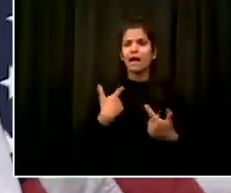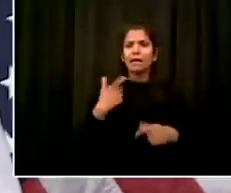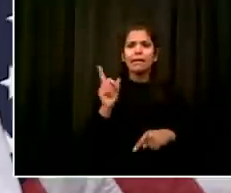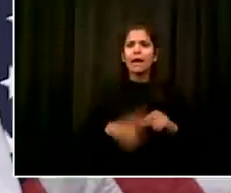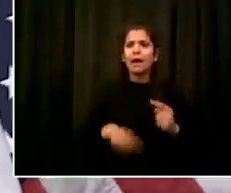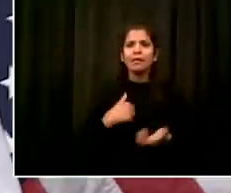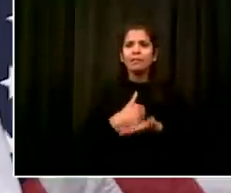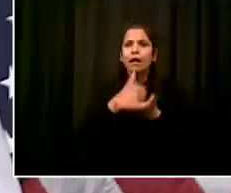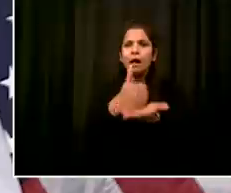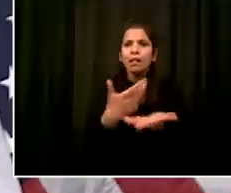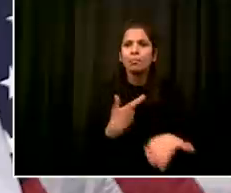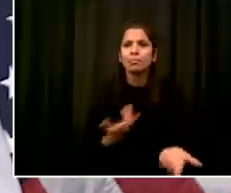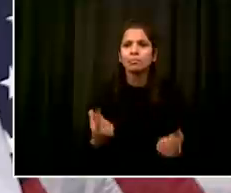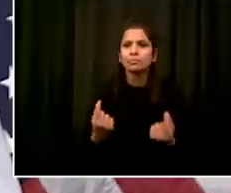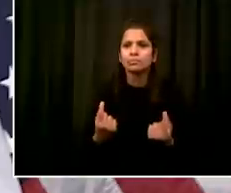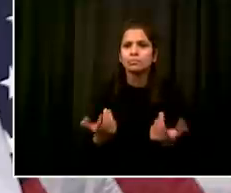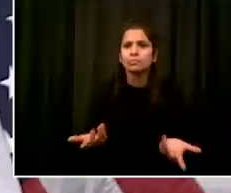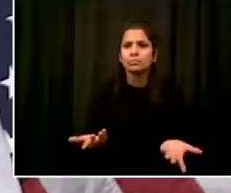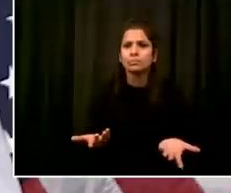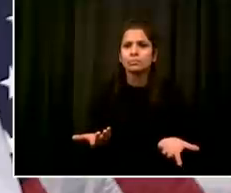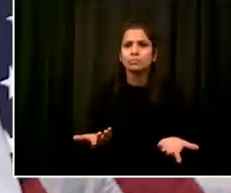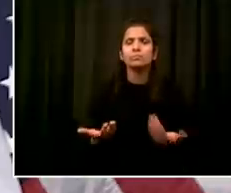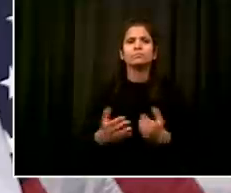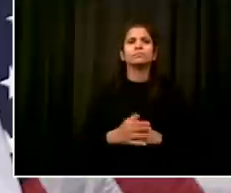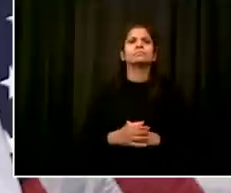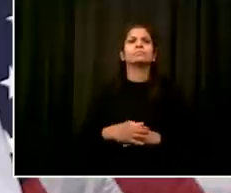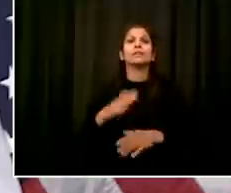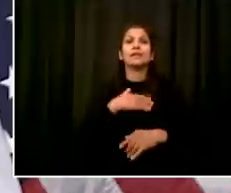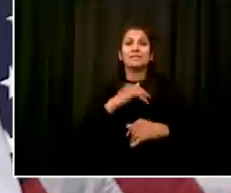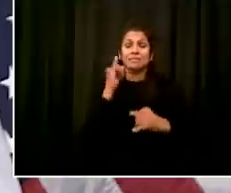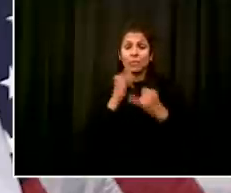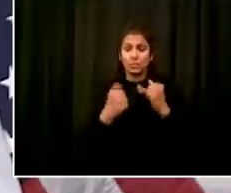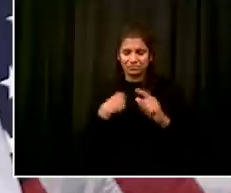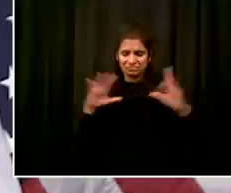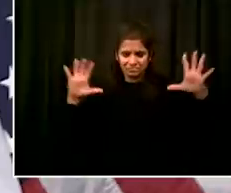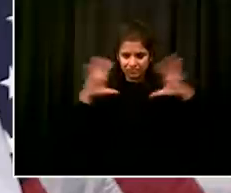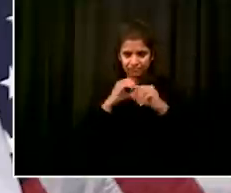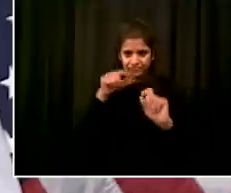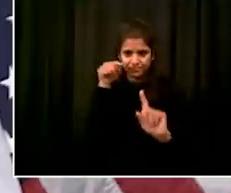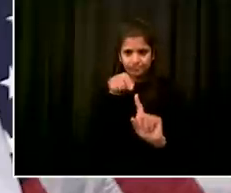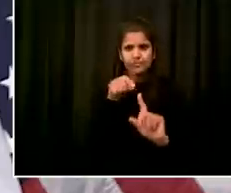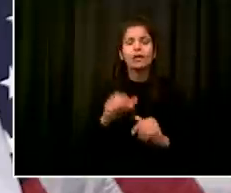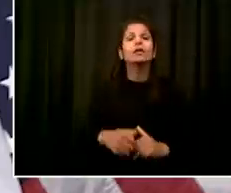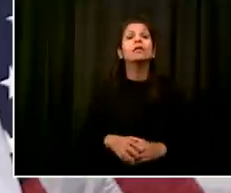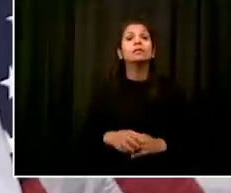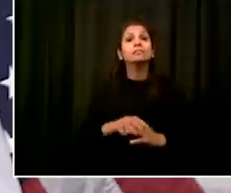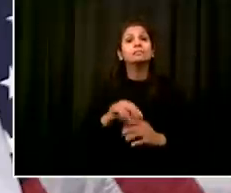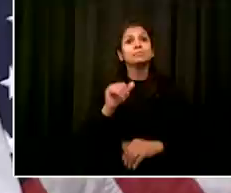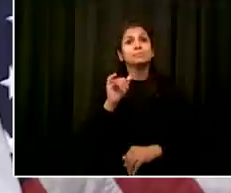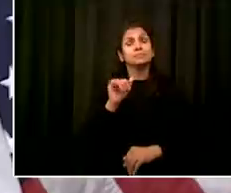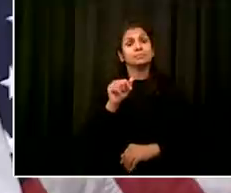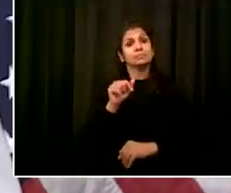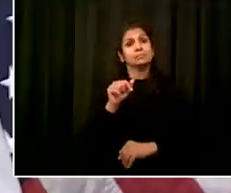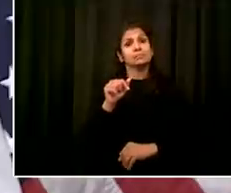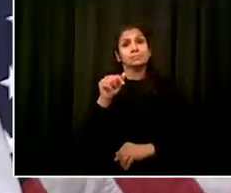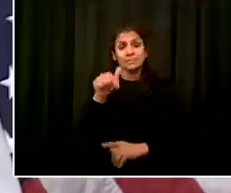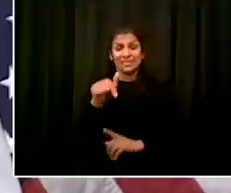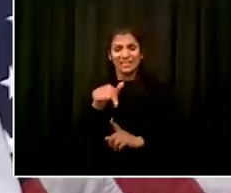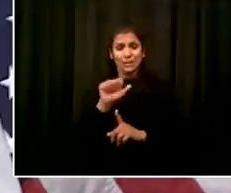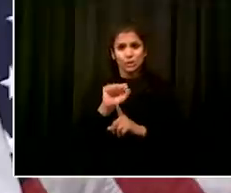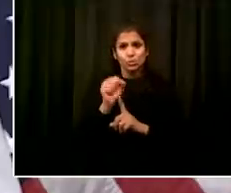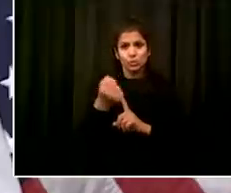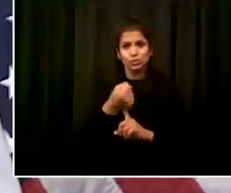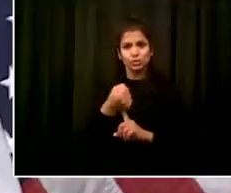I understand, I don't mean to make light of this, but I'm reminded of the song Imagine by John Lennon. We played it at my inauguration. I